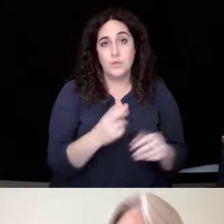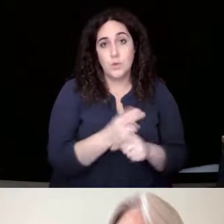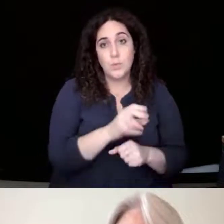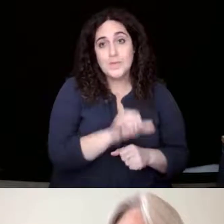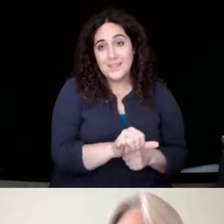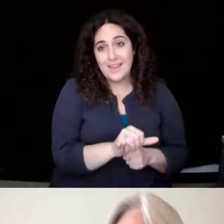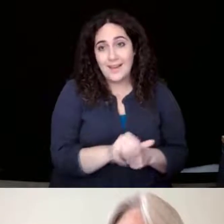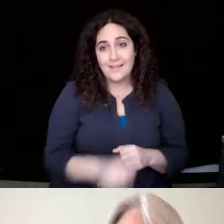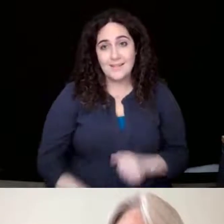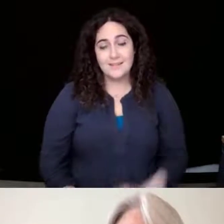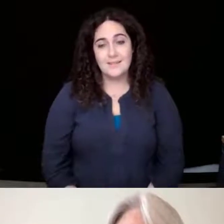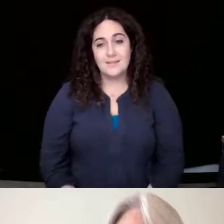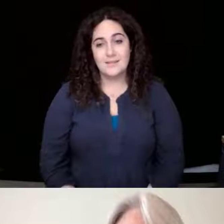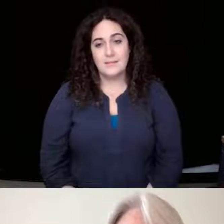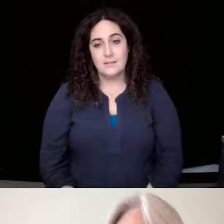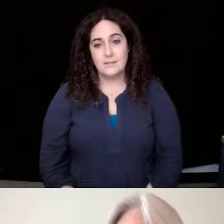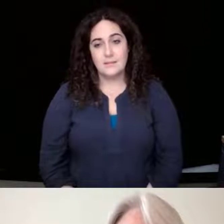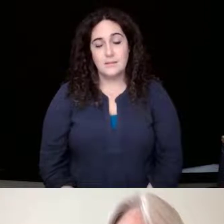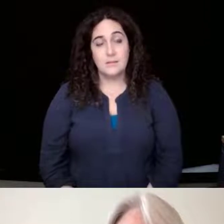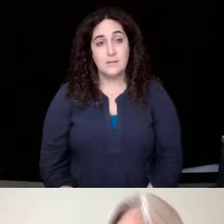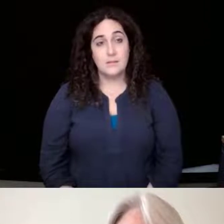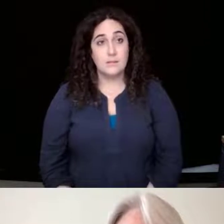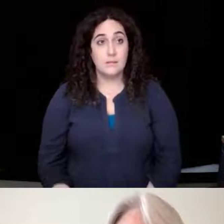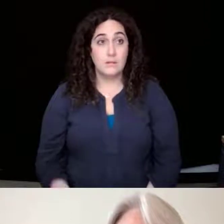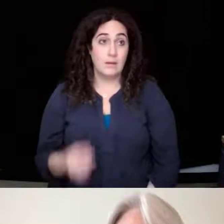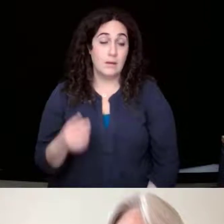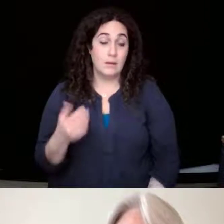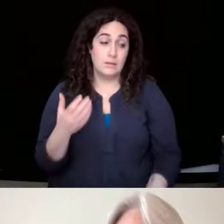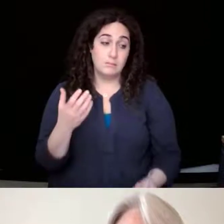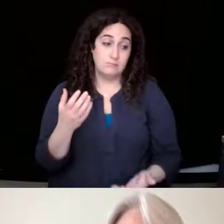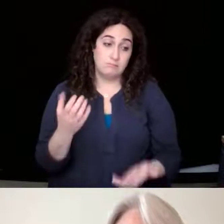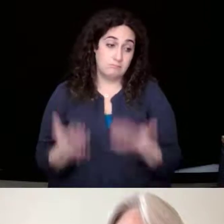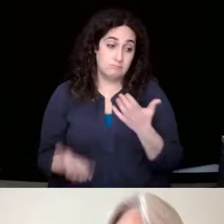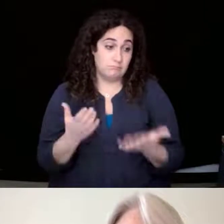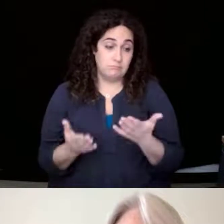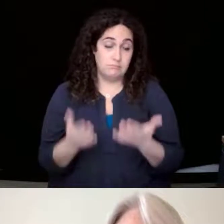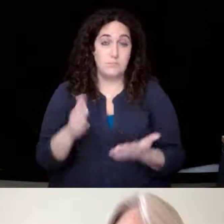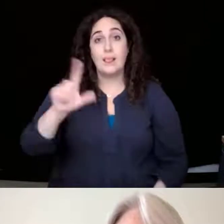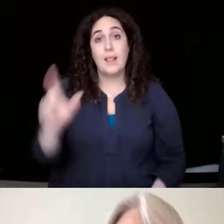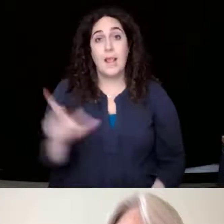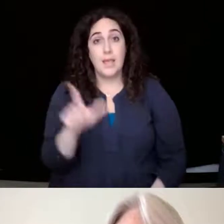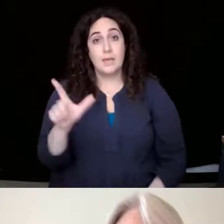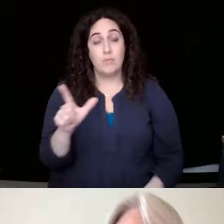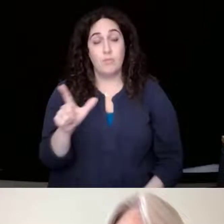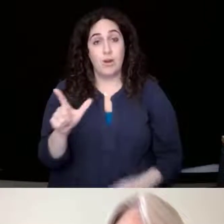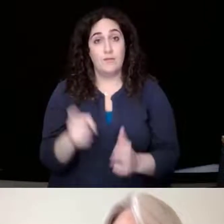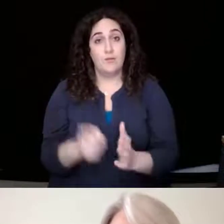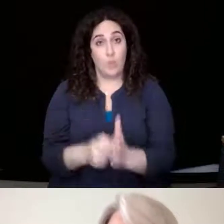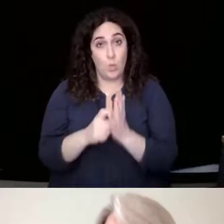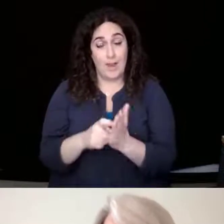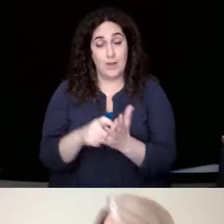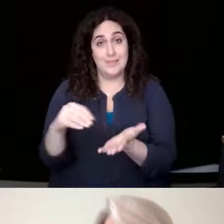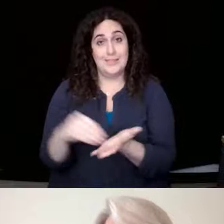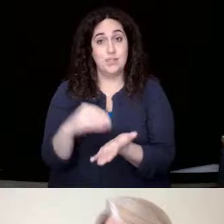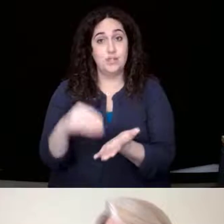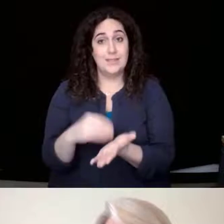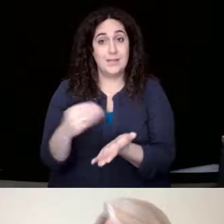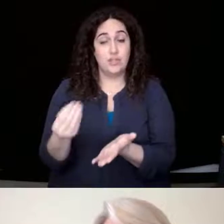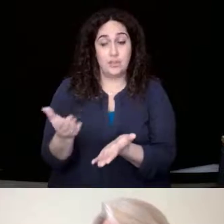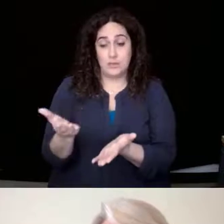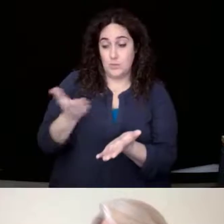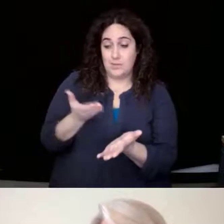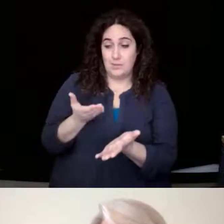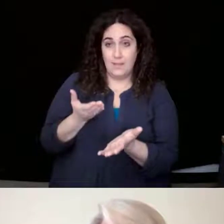the case where the library, when it requires like a dissertation to be submitted to the repository, rather than it being a